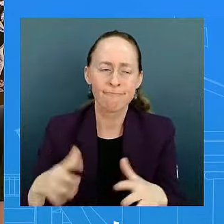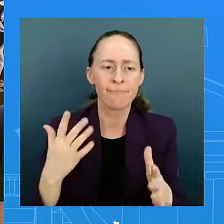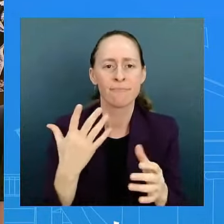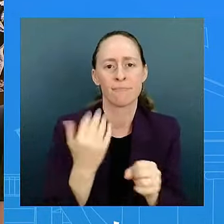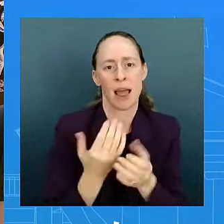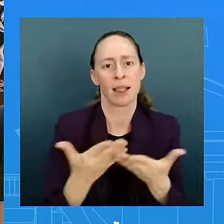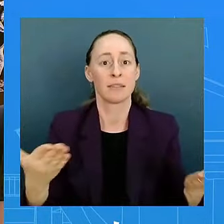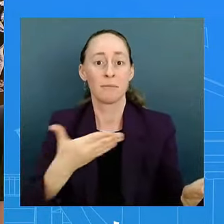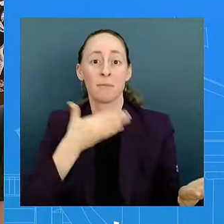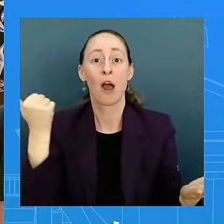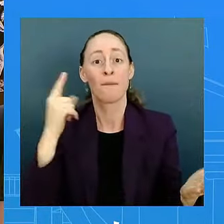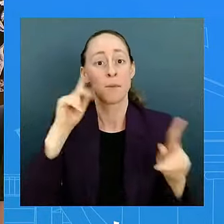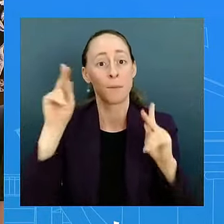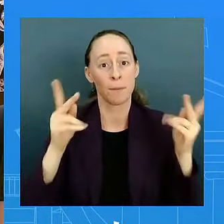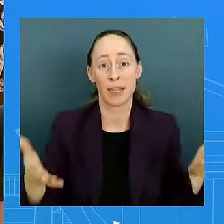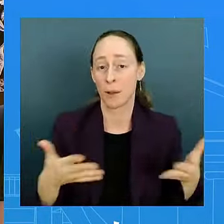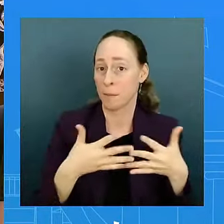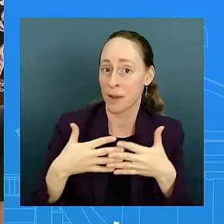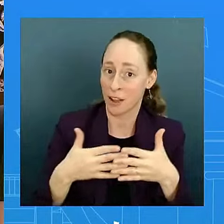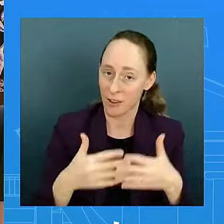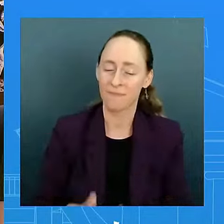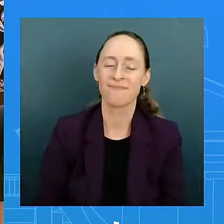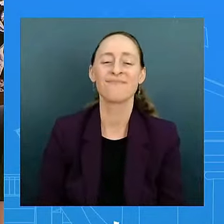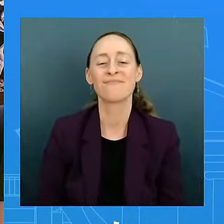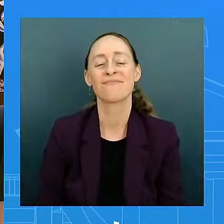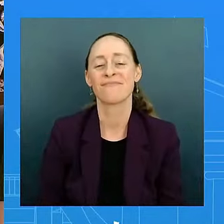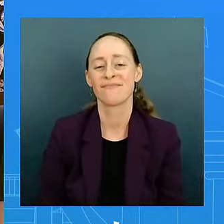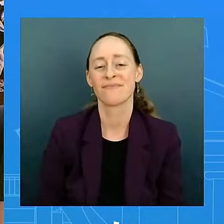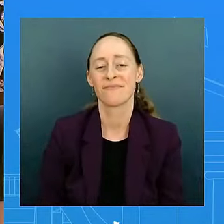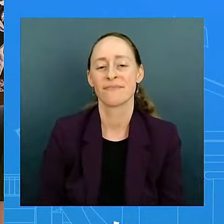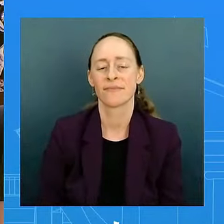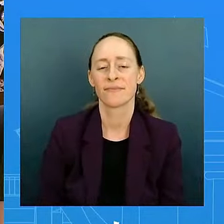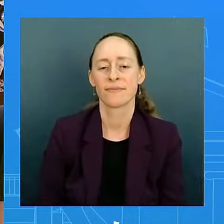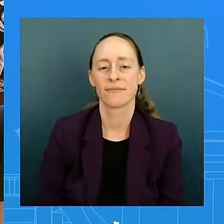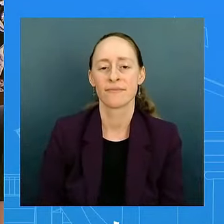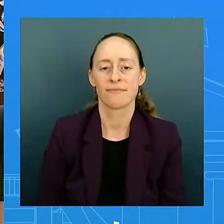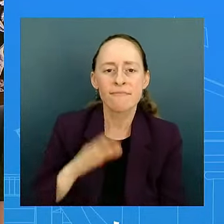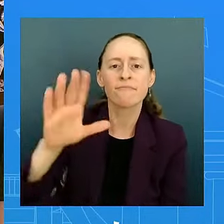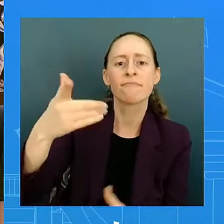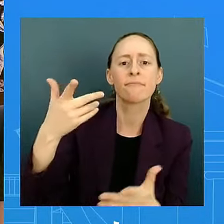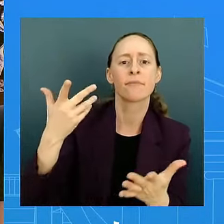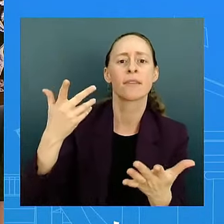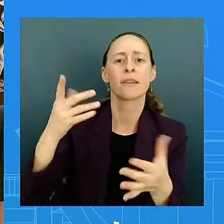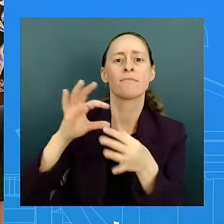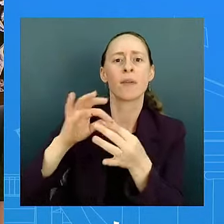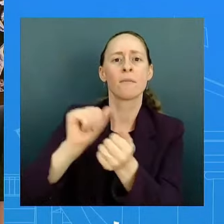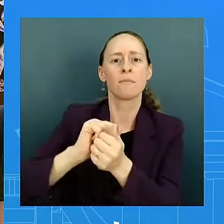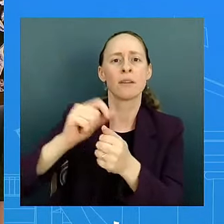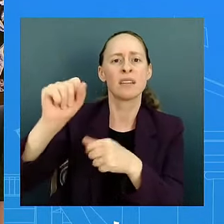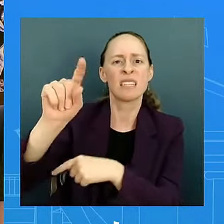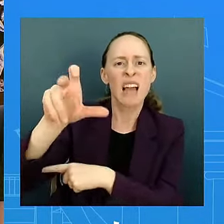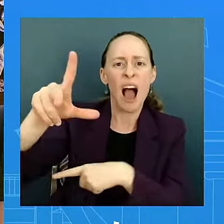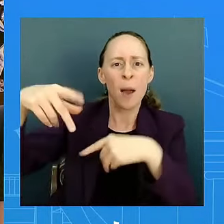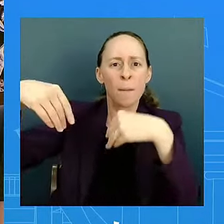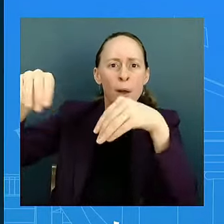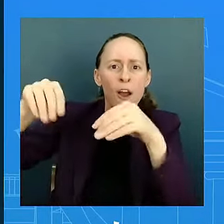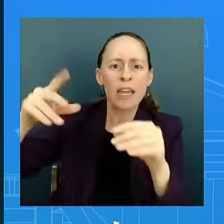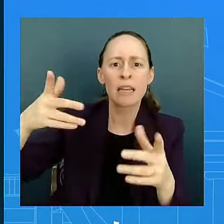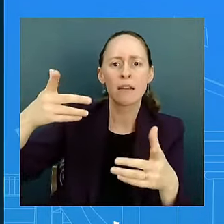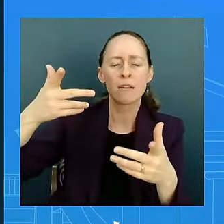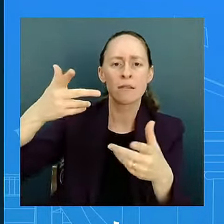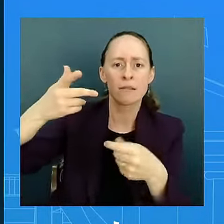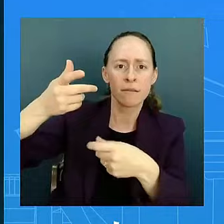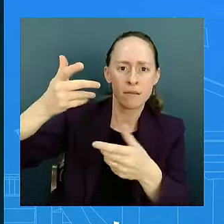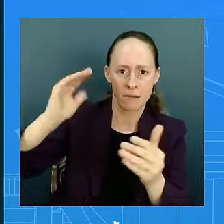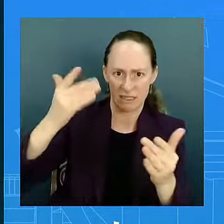market dip being the latest big concern for voters, I'm curious, I mean, what can Biden do in his last 6 months to restore confidence there? So look, what we're going to